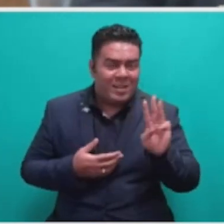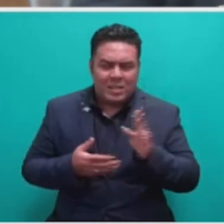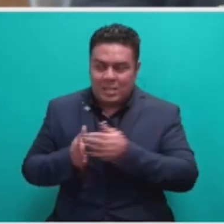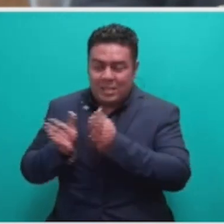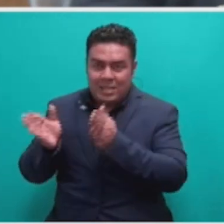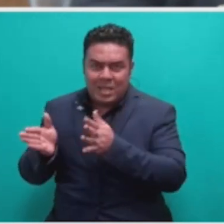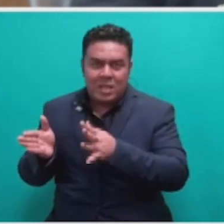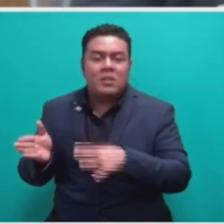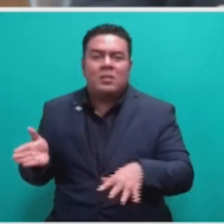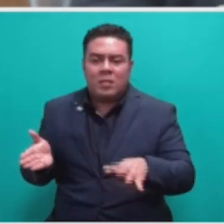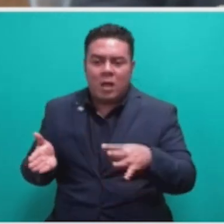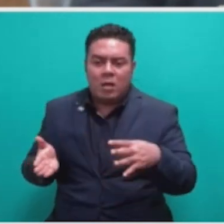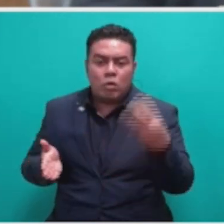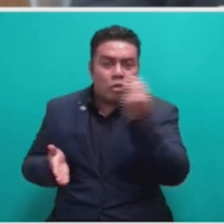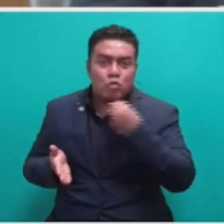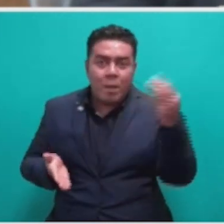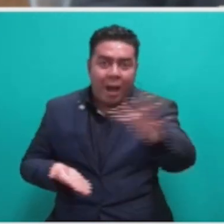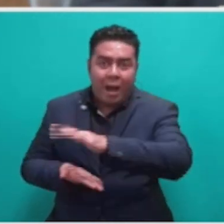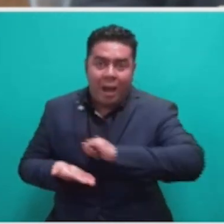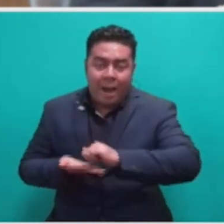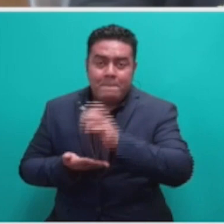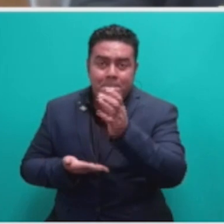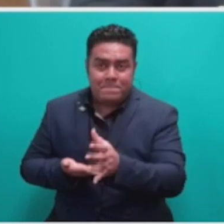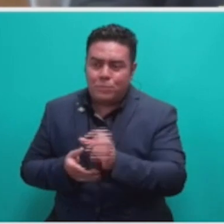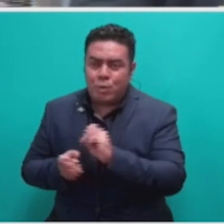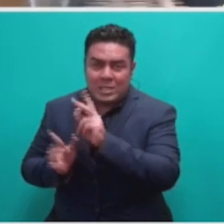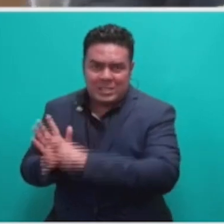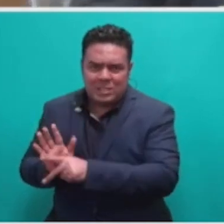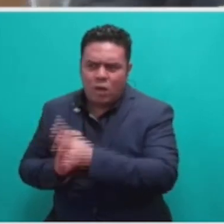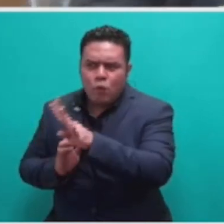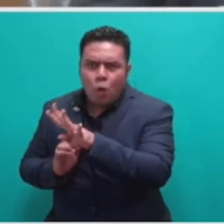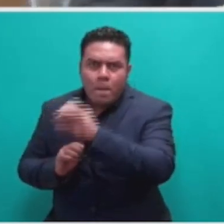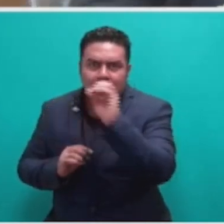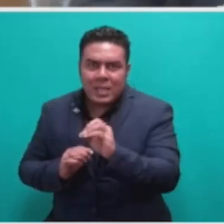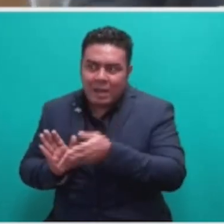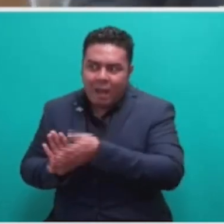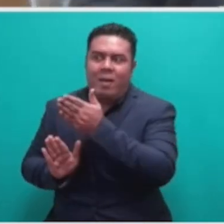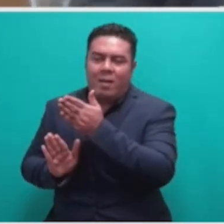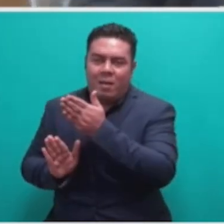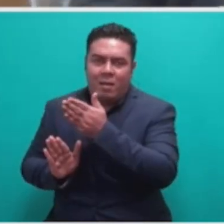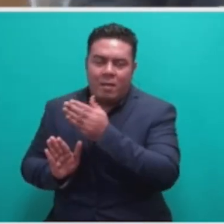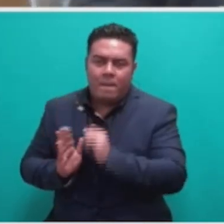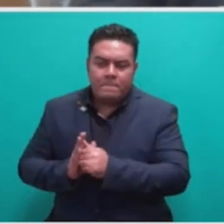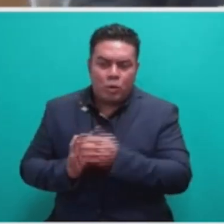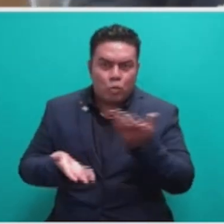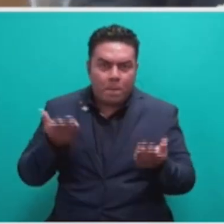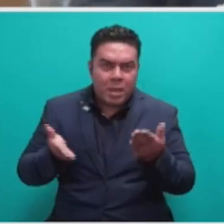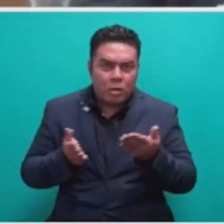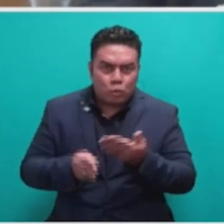consumer prices are 4% higher when compared to a year ago in October